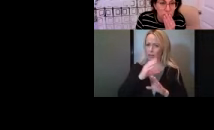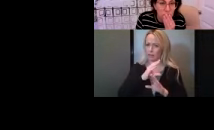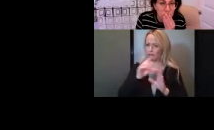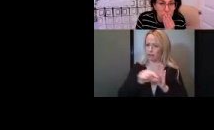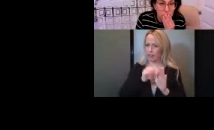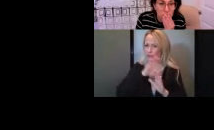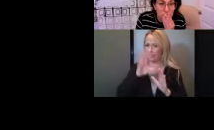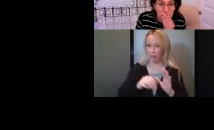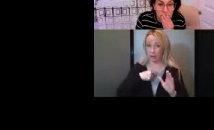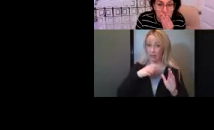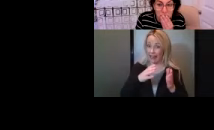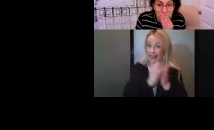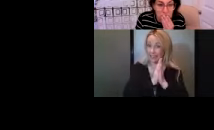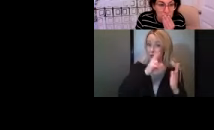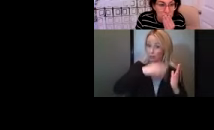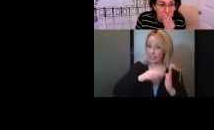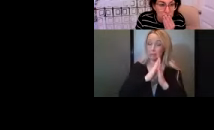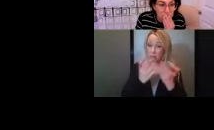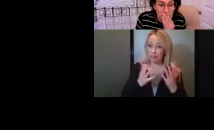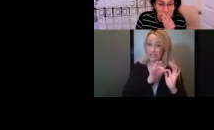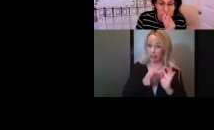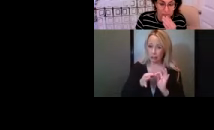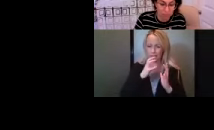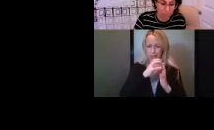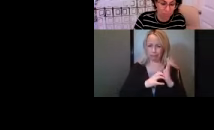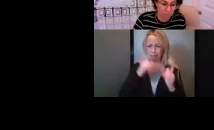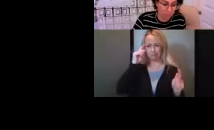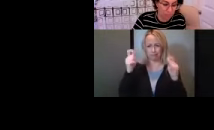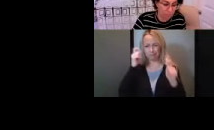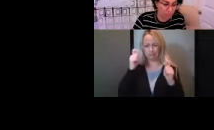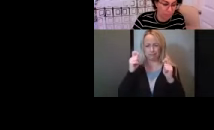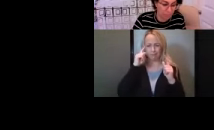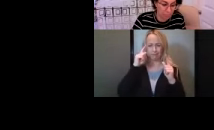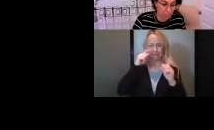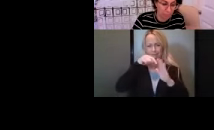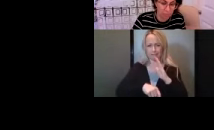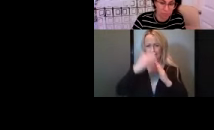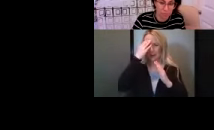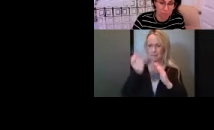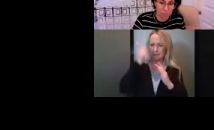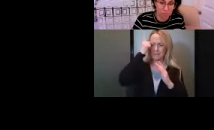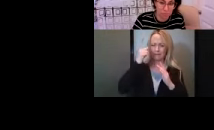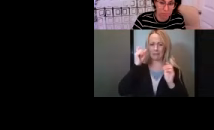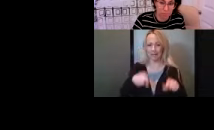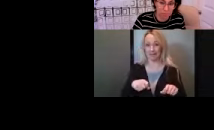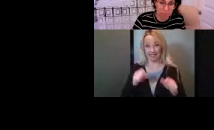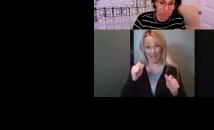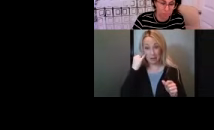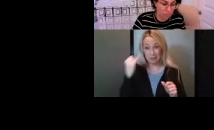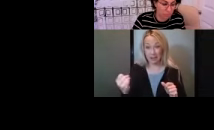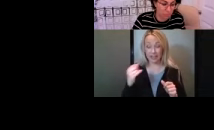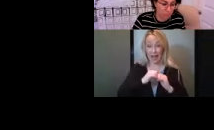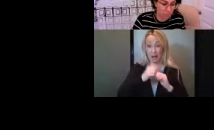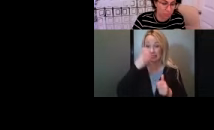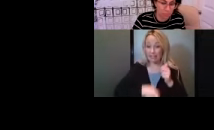read books, to interpret text. Much of your daily practice depends on reading. So you can imagine how difficult and